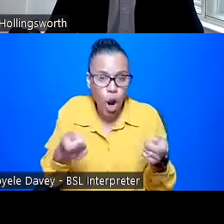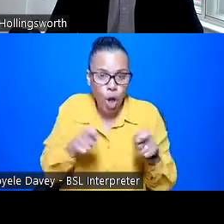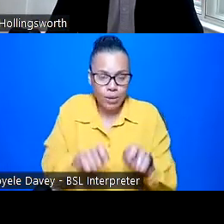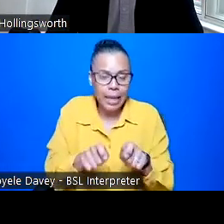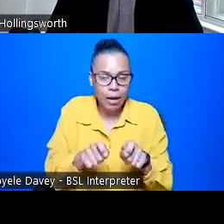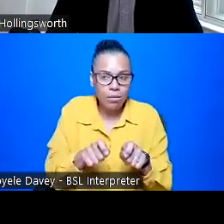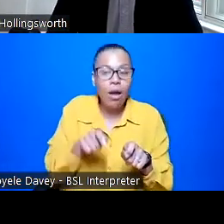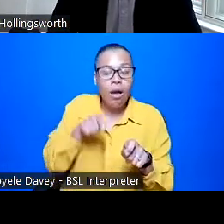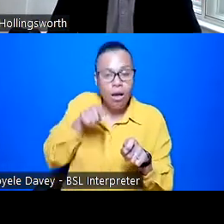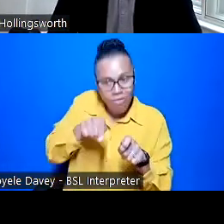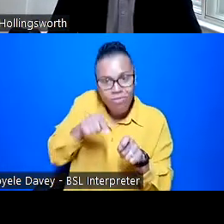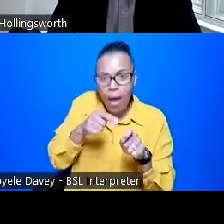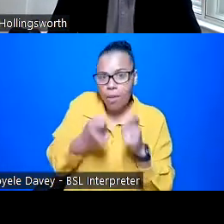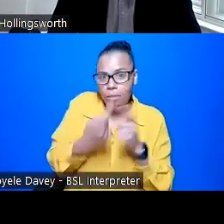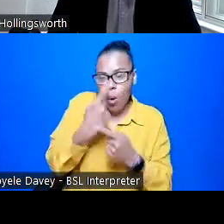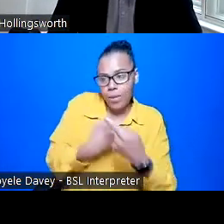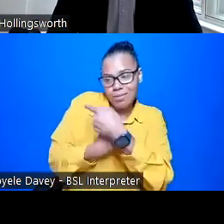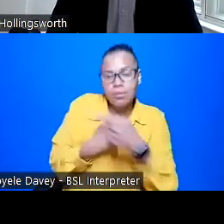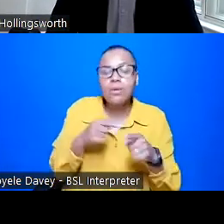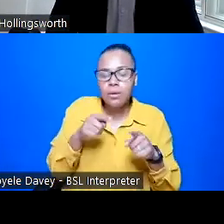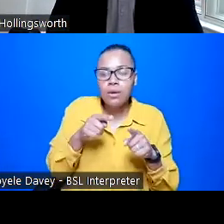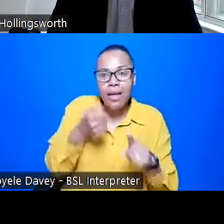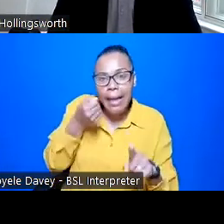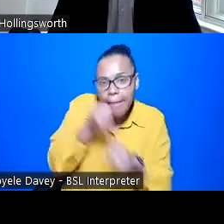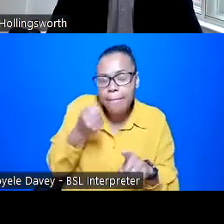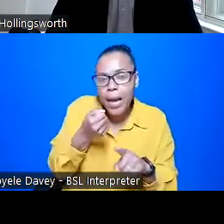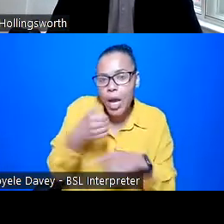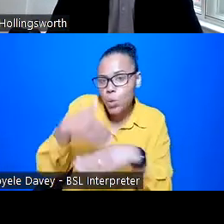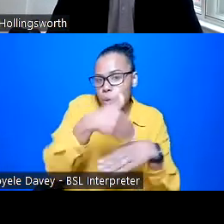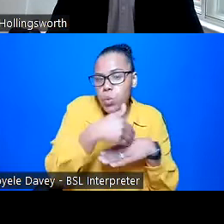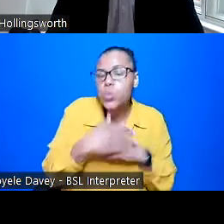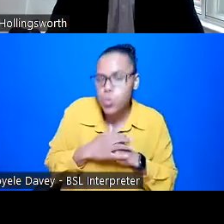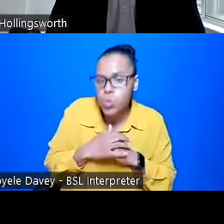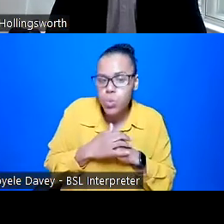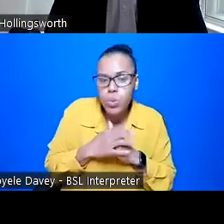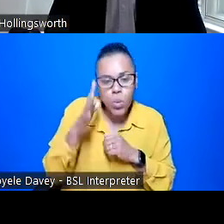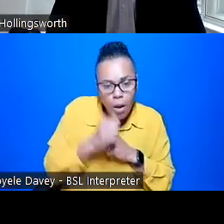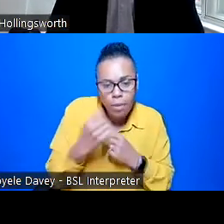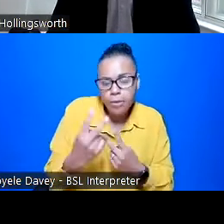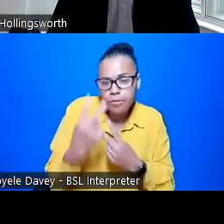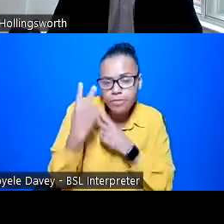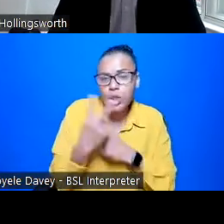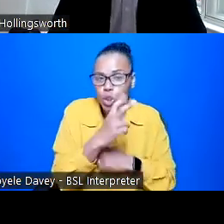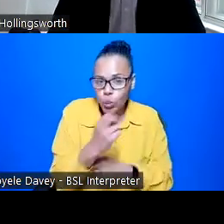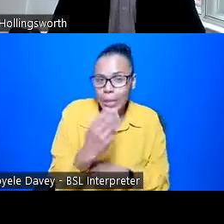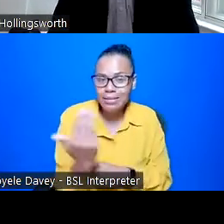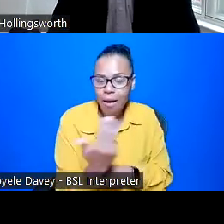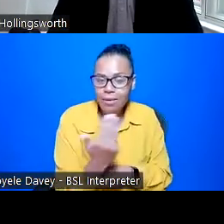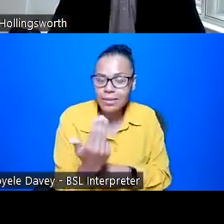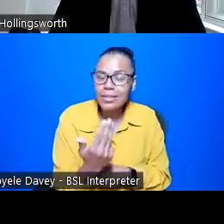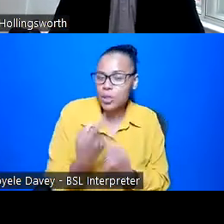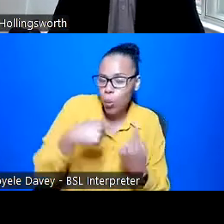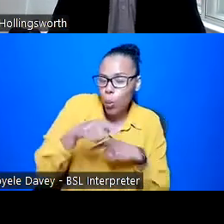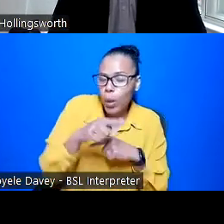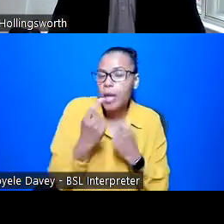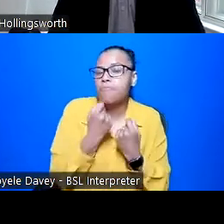that we've seen so starkly. As we were building through 2019, we already acknowledged as an organization, as a sector,